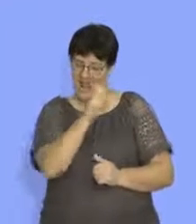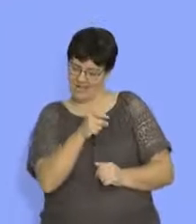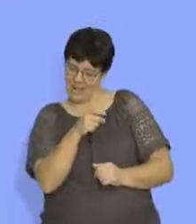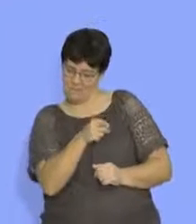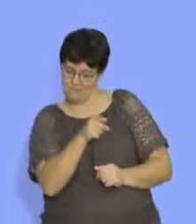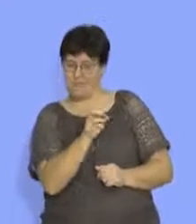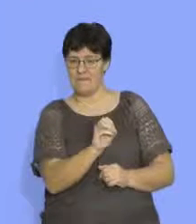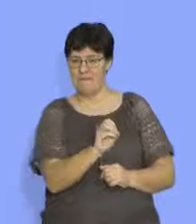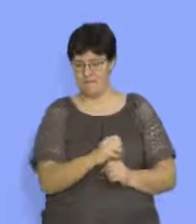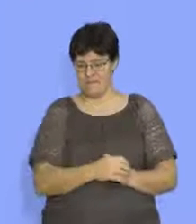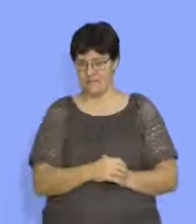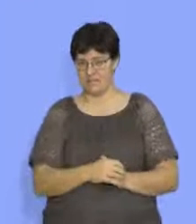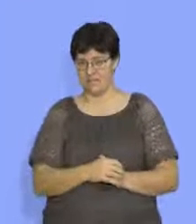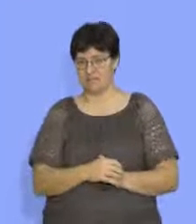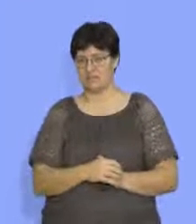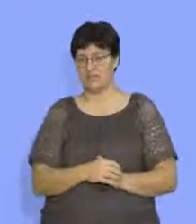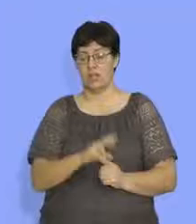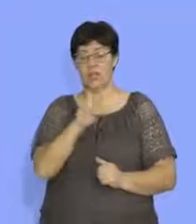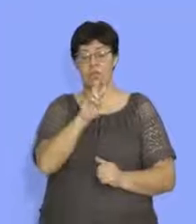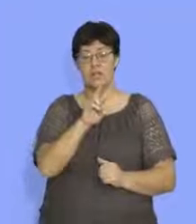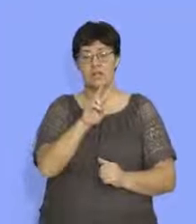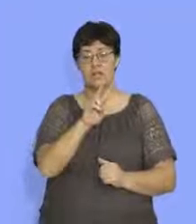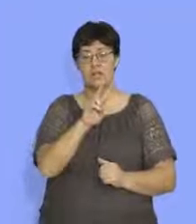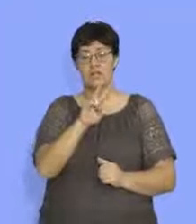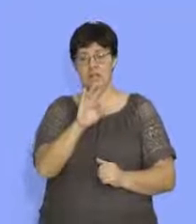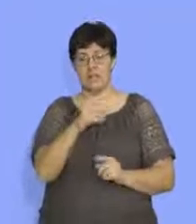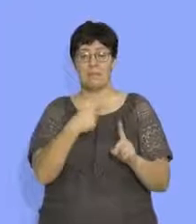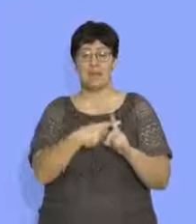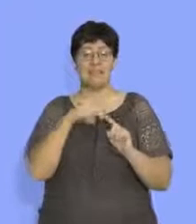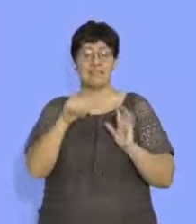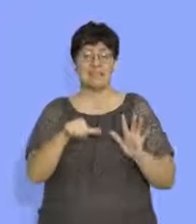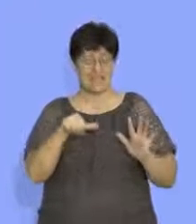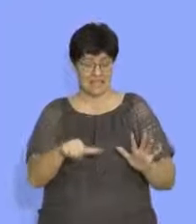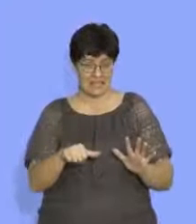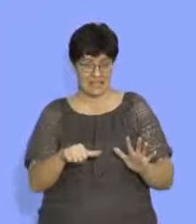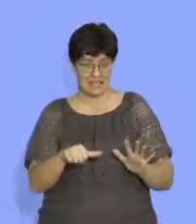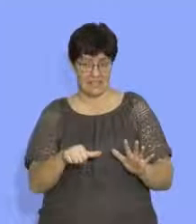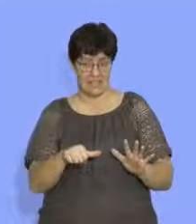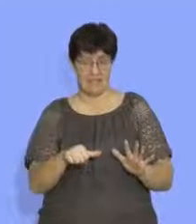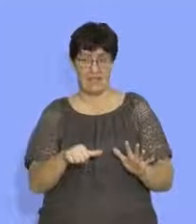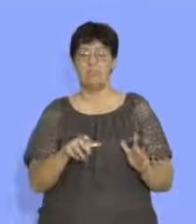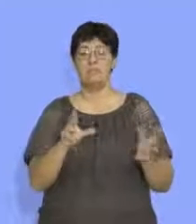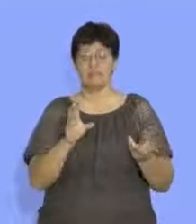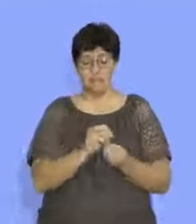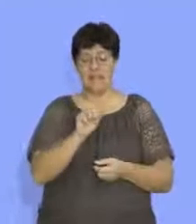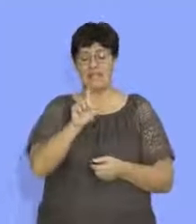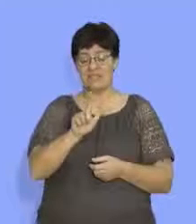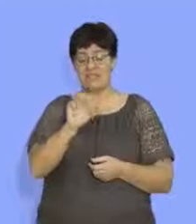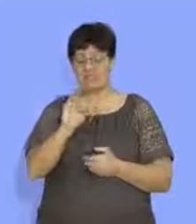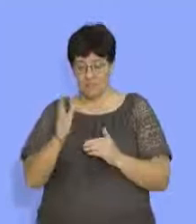there, right? So this, the 23 plus the 16, we are being told that it is 73 more